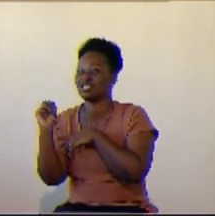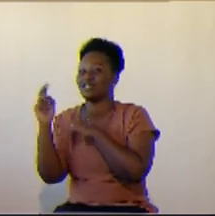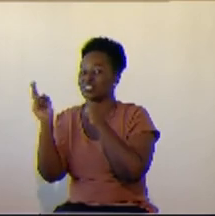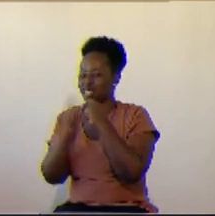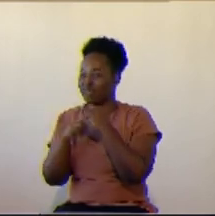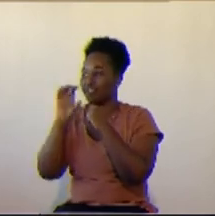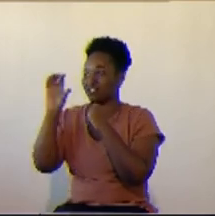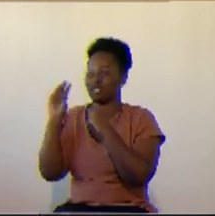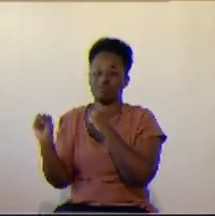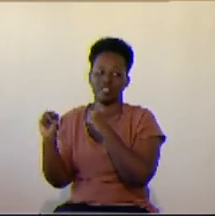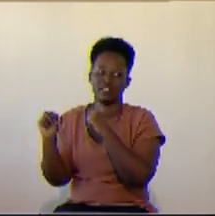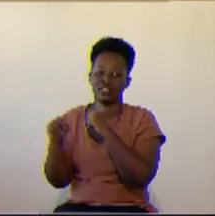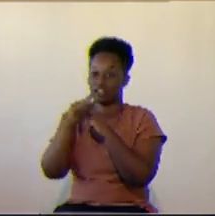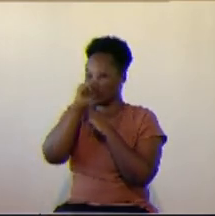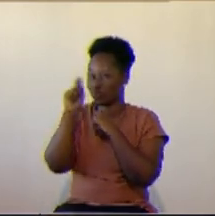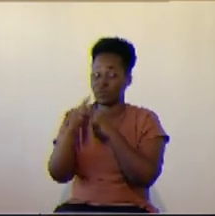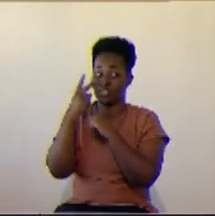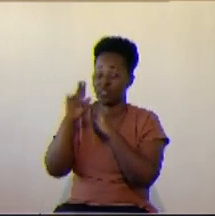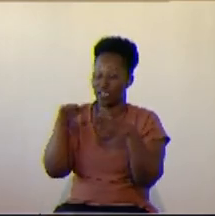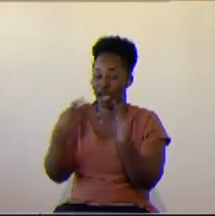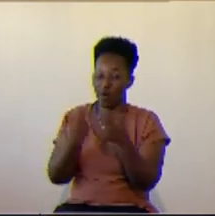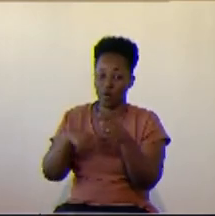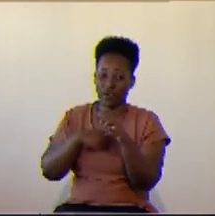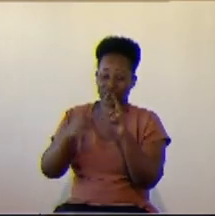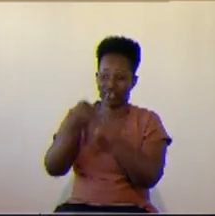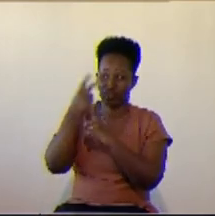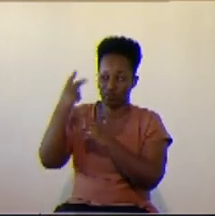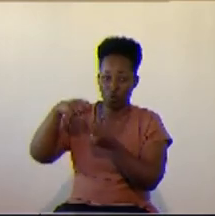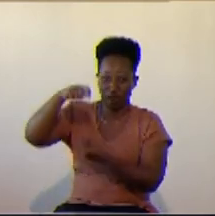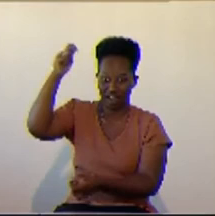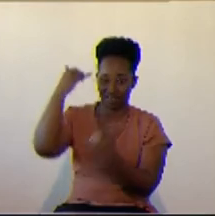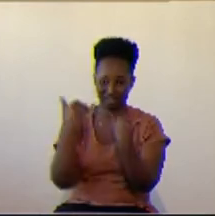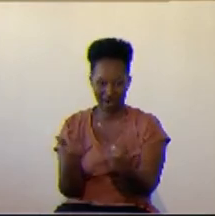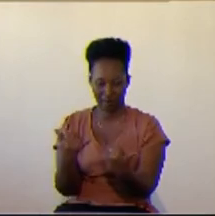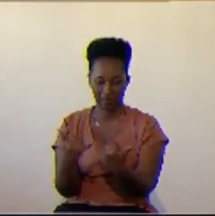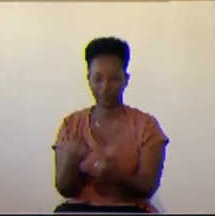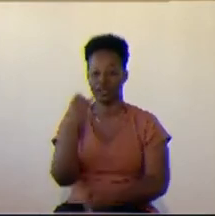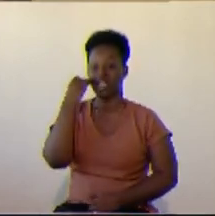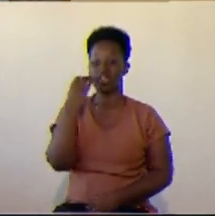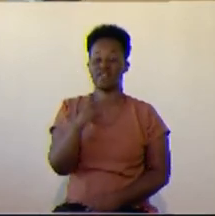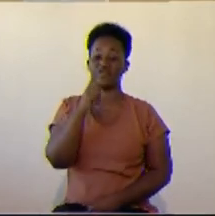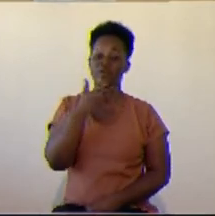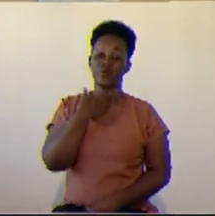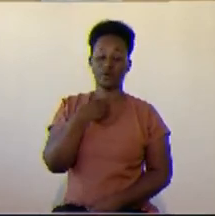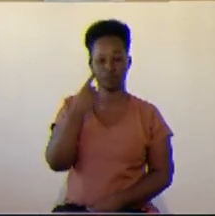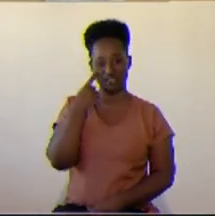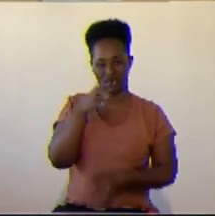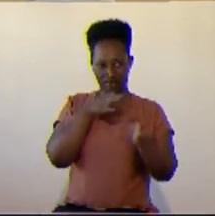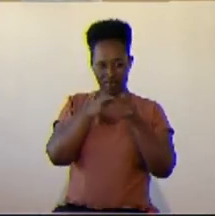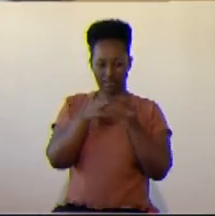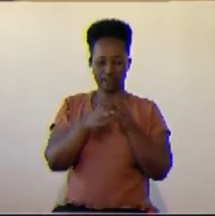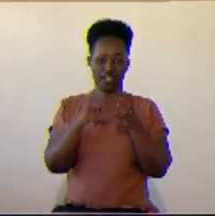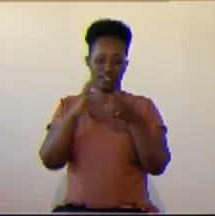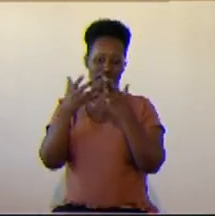centimeters. So do you see how we get the two heights now? And so if we want then to determine the